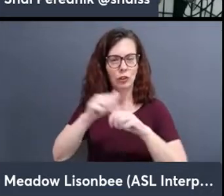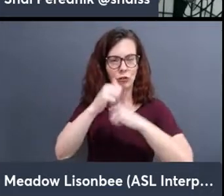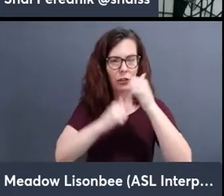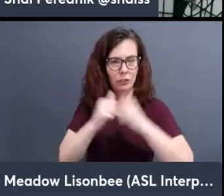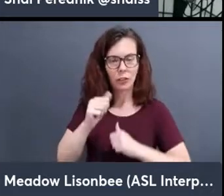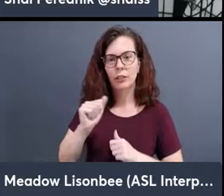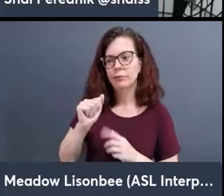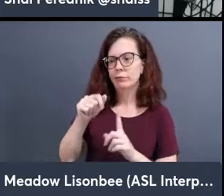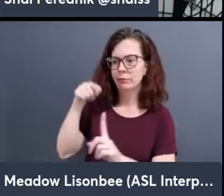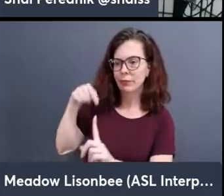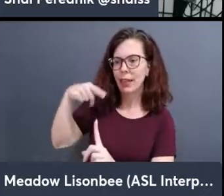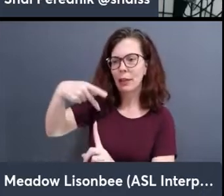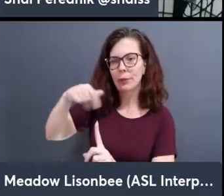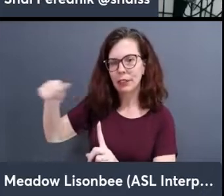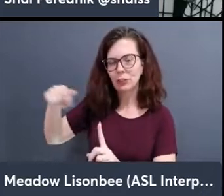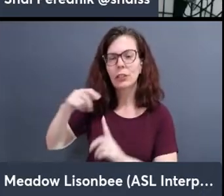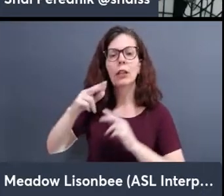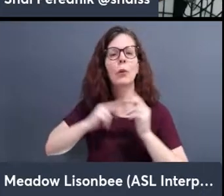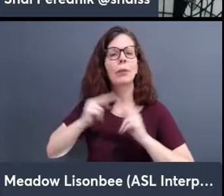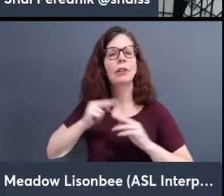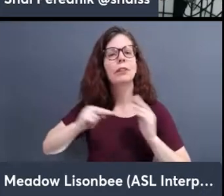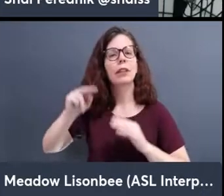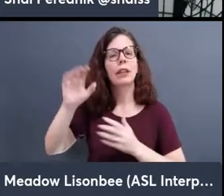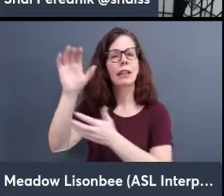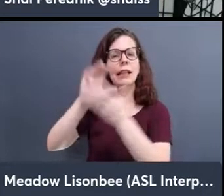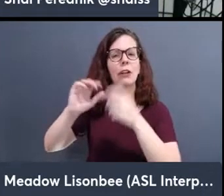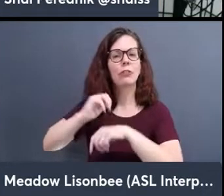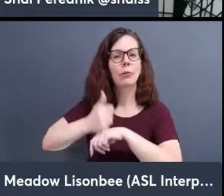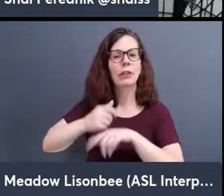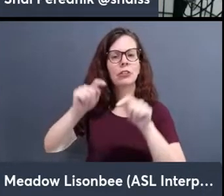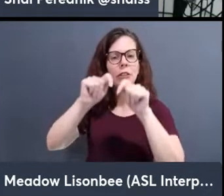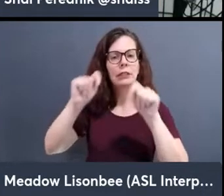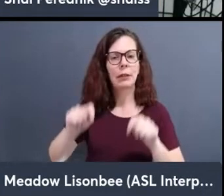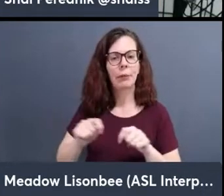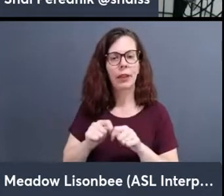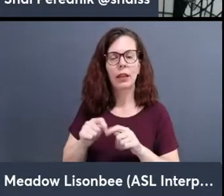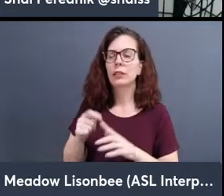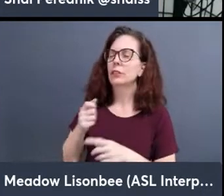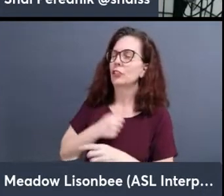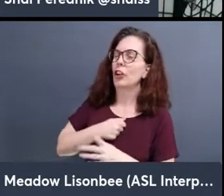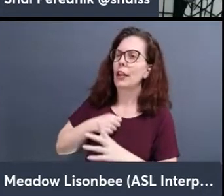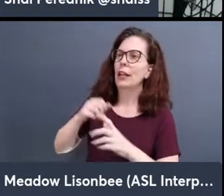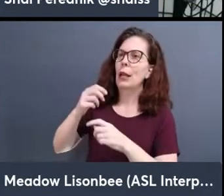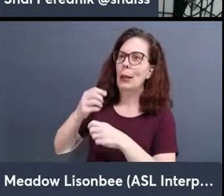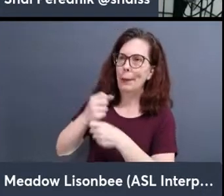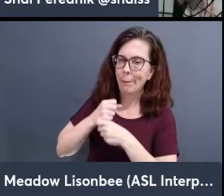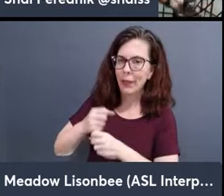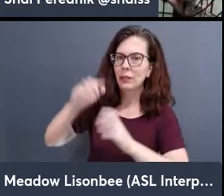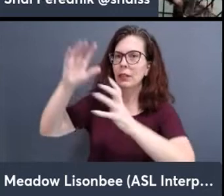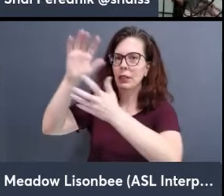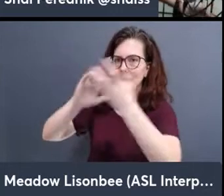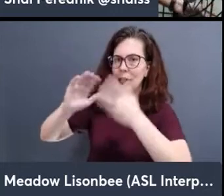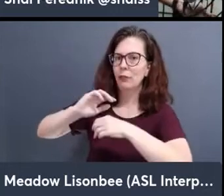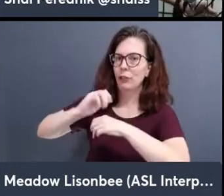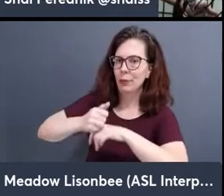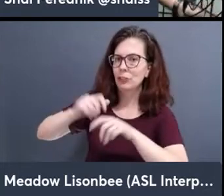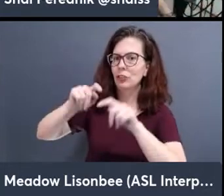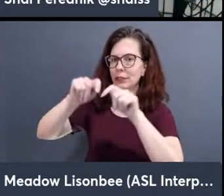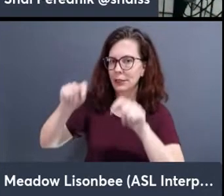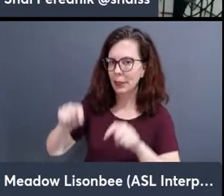to build out the CloudFormation templates, starting to build the CloudFormation templates based on the data that we have in the CDK